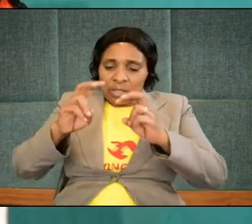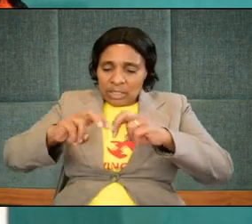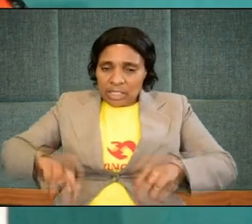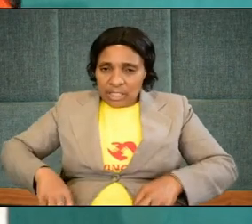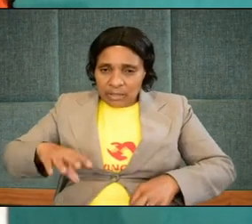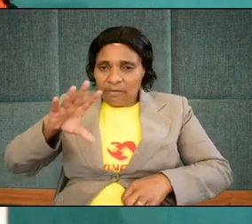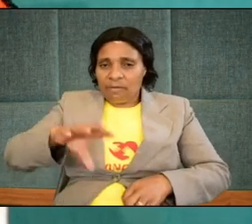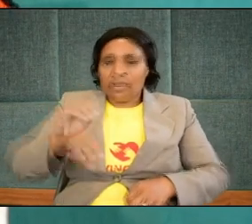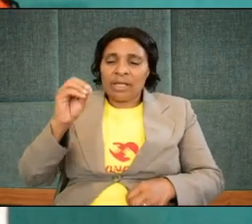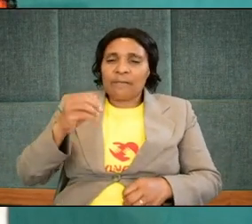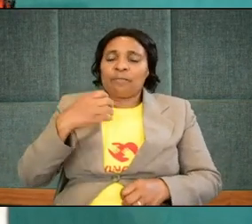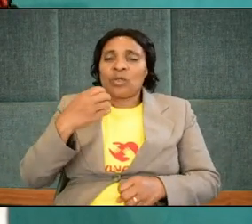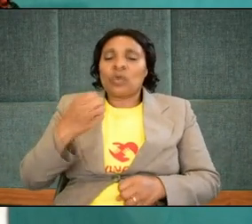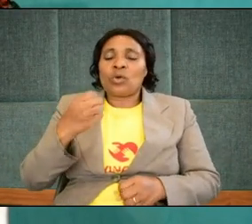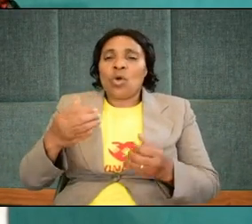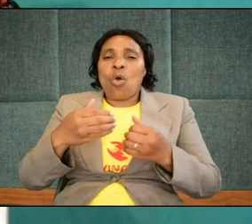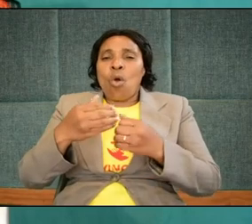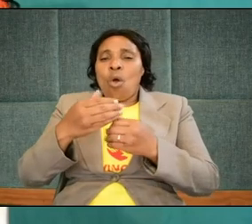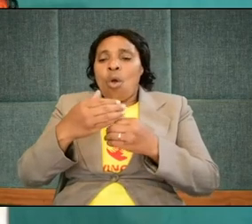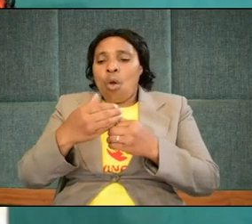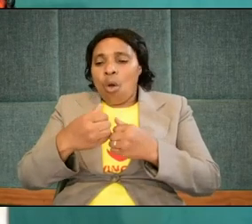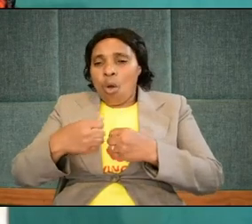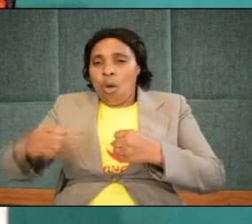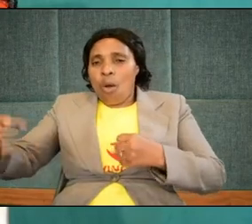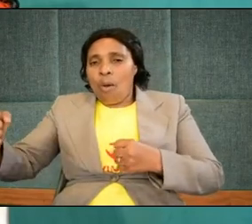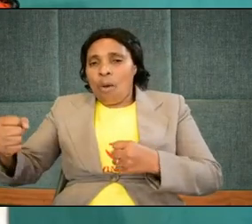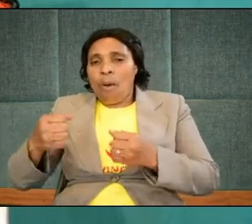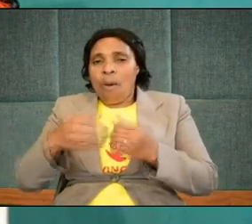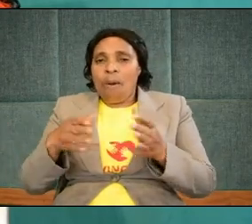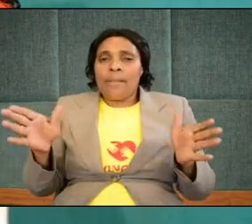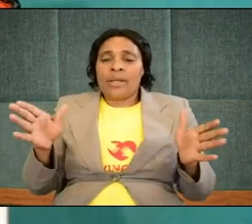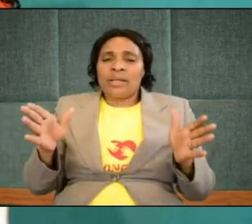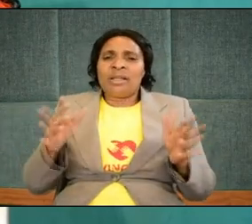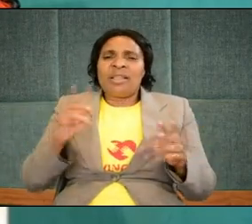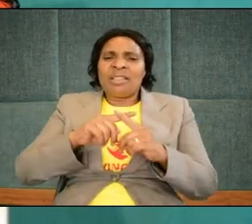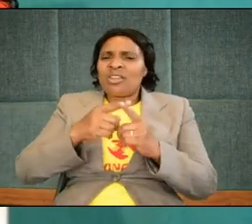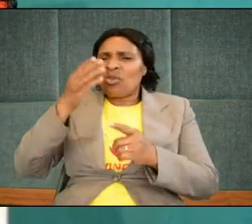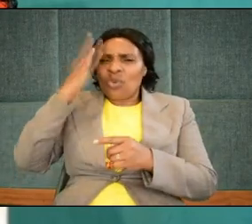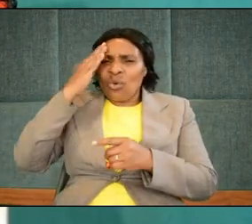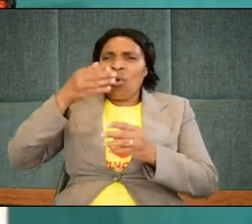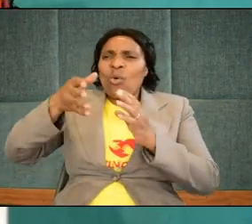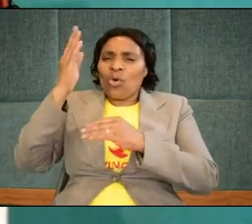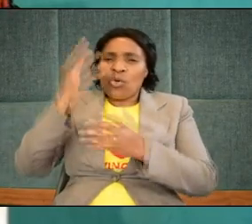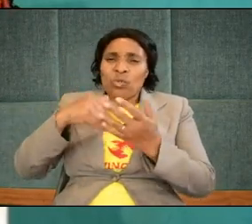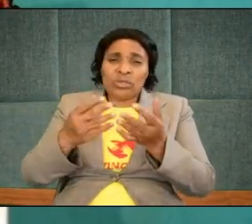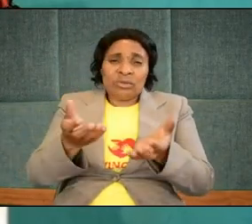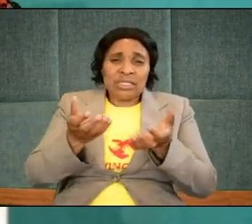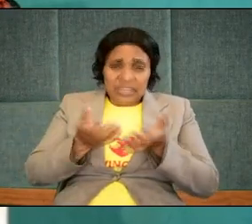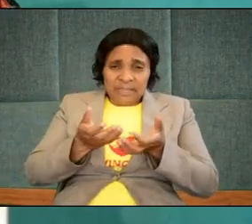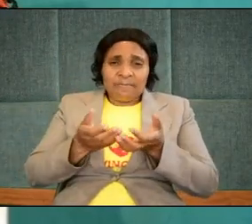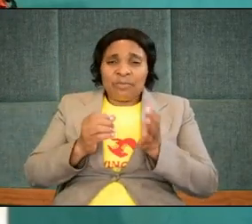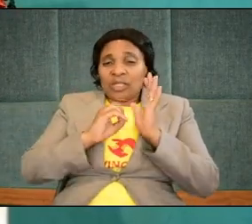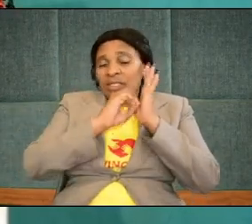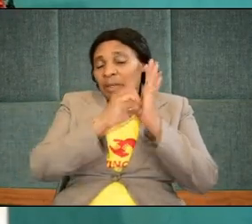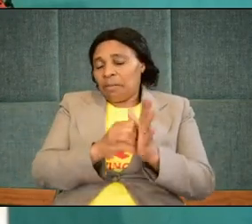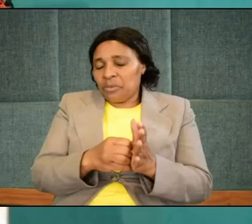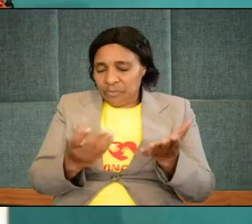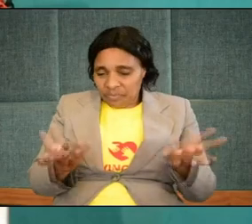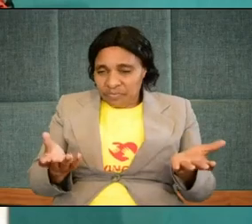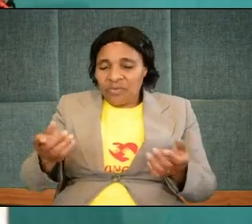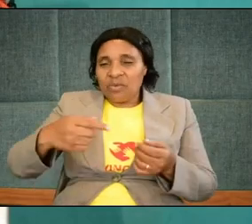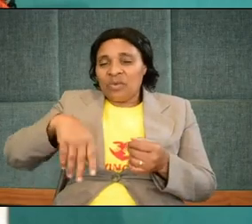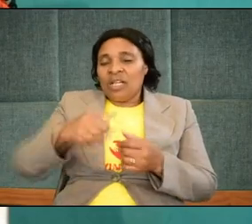one who knocks, the door will be opened. Mm-hmm. And God knows, you know, what we need. He can't, like, if he know, for example, you know, for